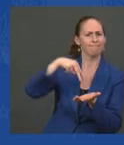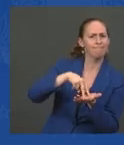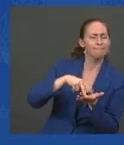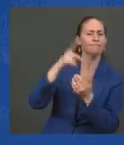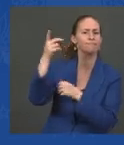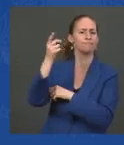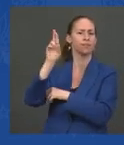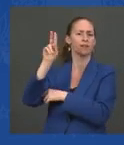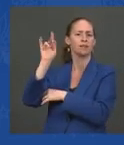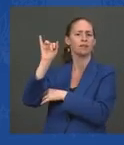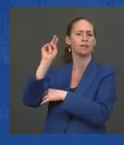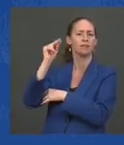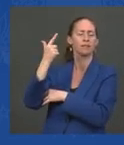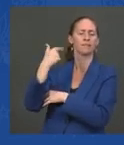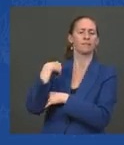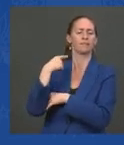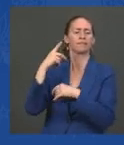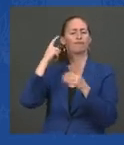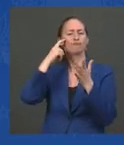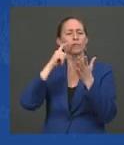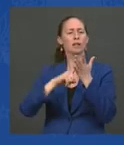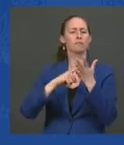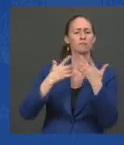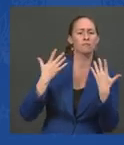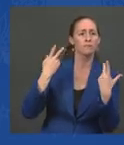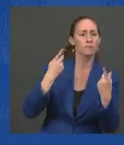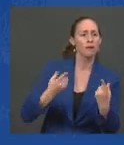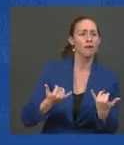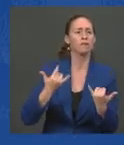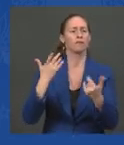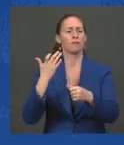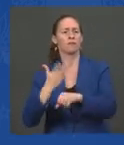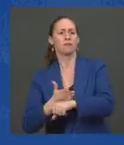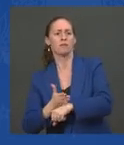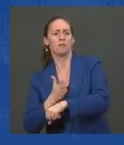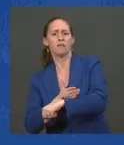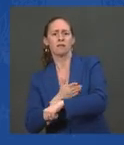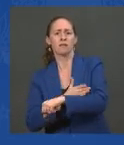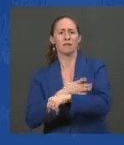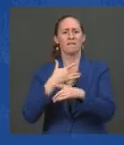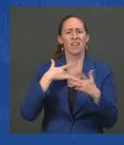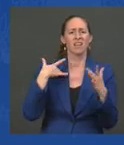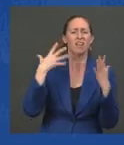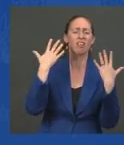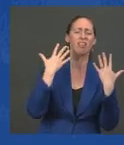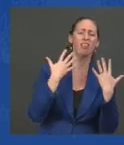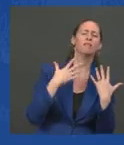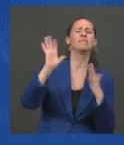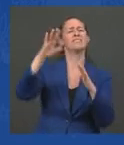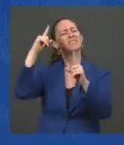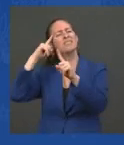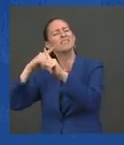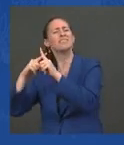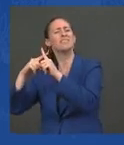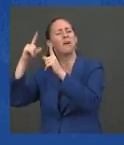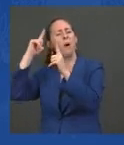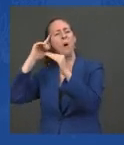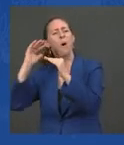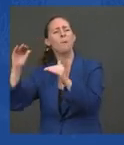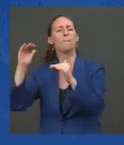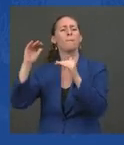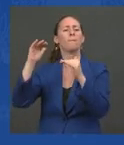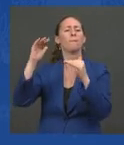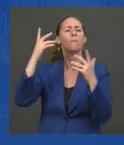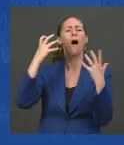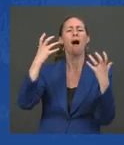struggle, there's progress. Out of despair, there's hope. From the promise of equality and opportunity,